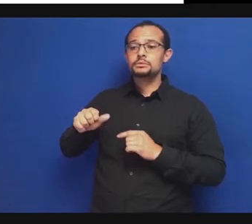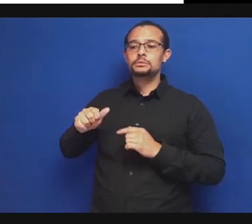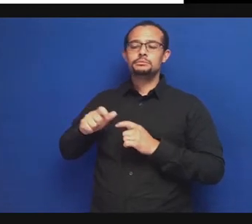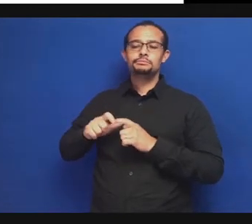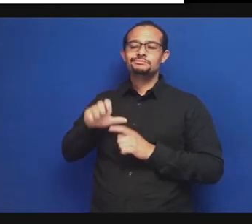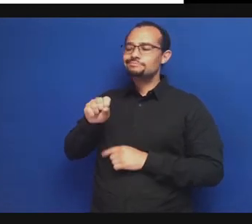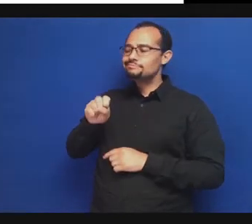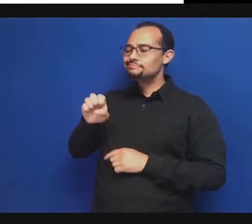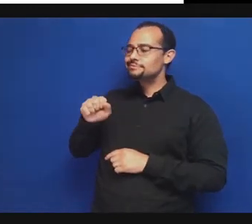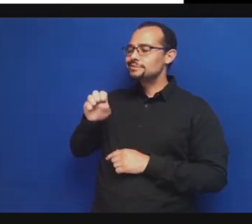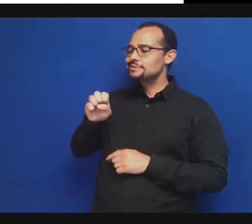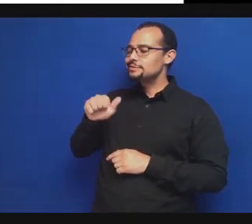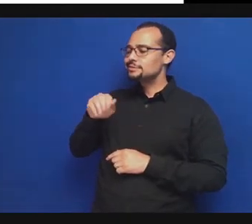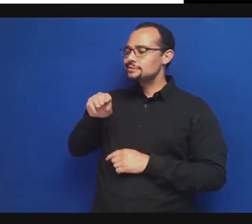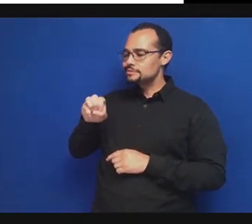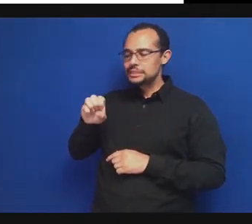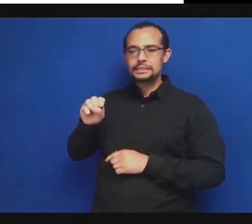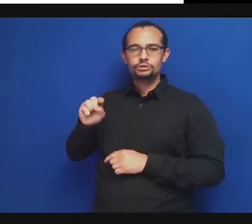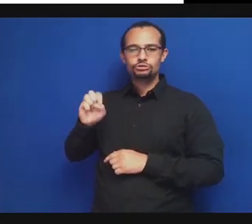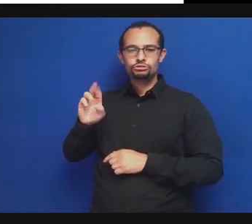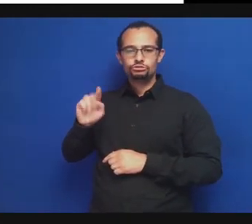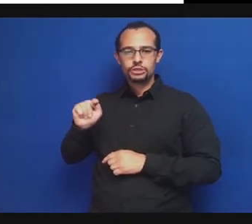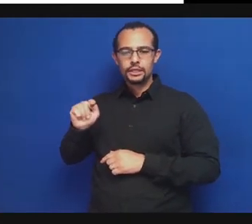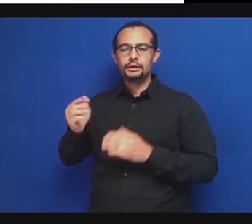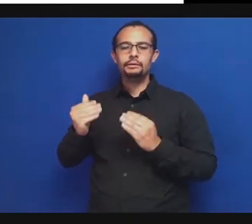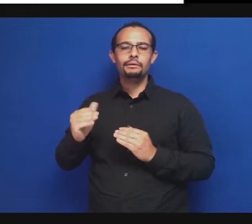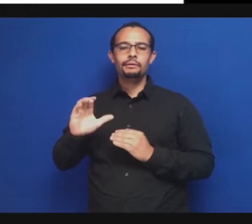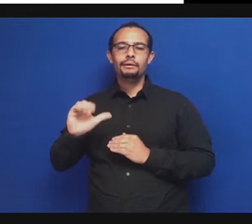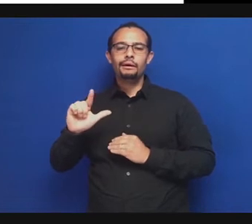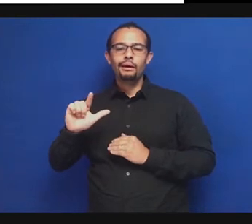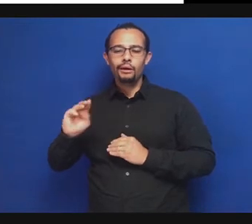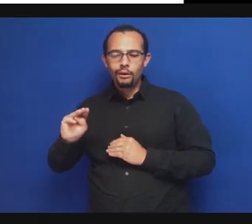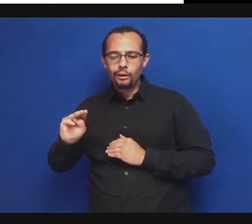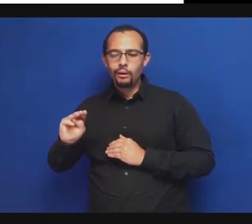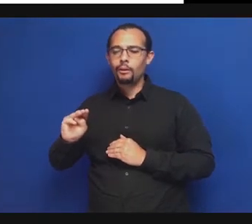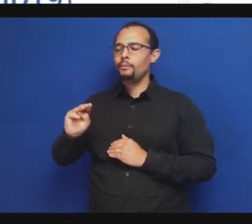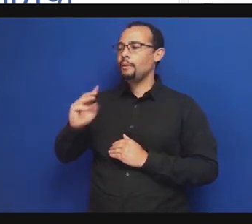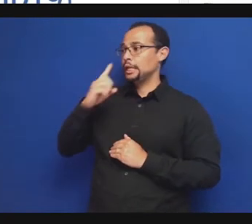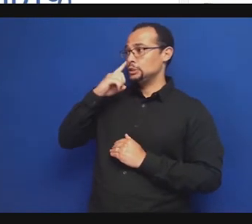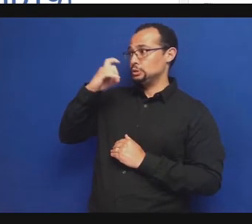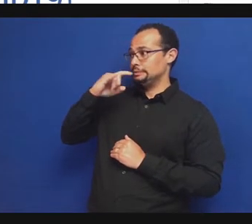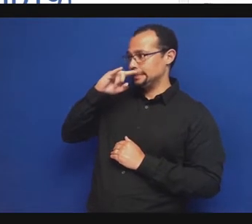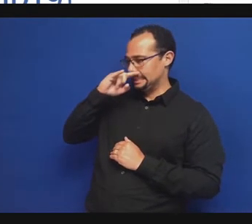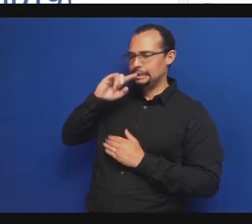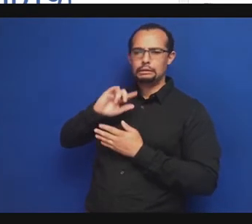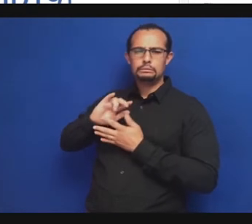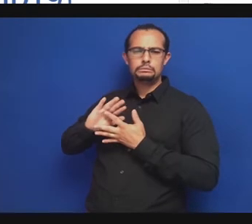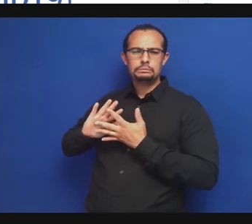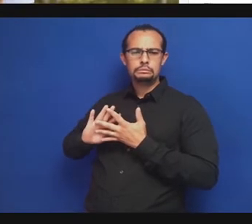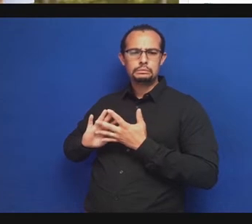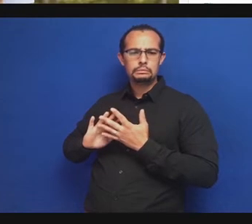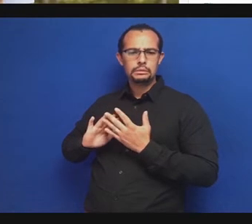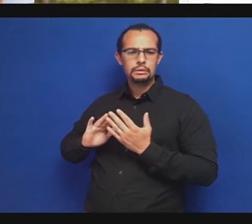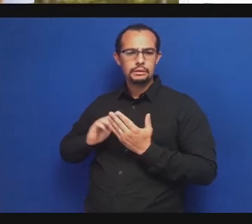available. What I'd like to bring forward is the following, though. I reference quite a bit